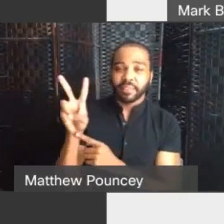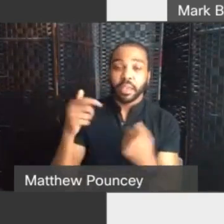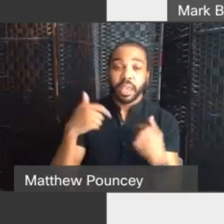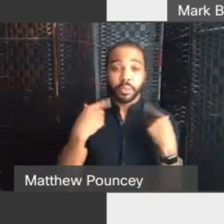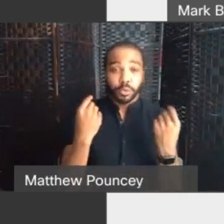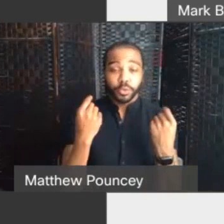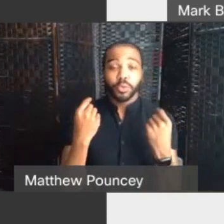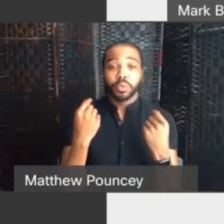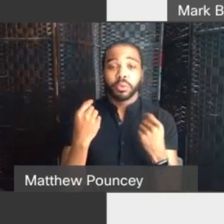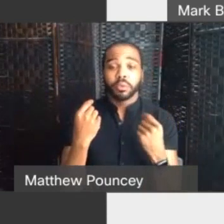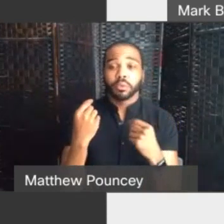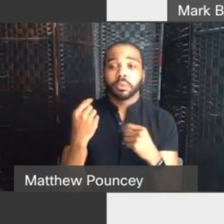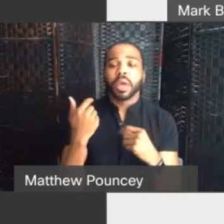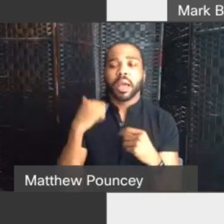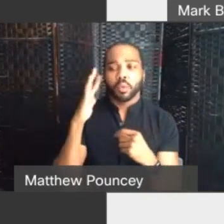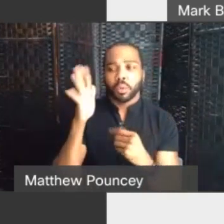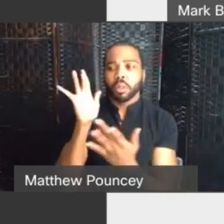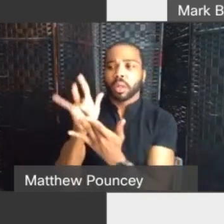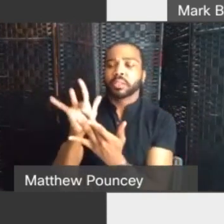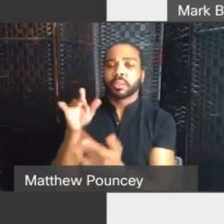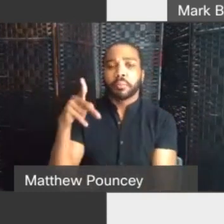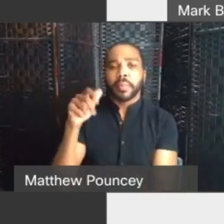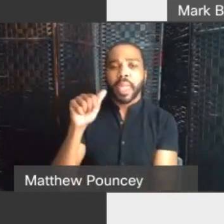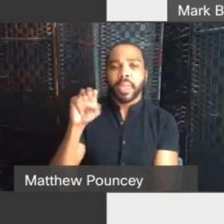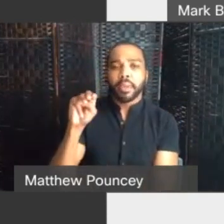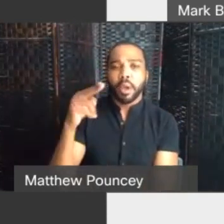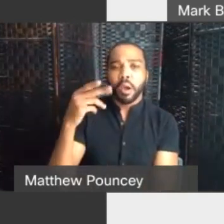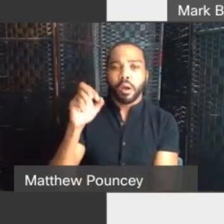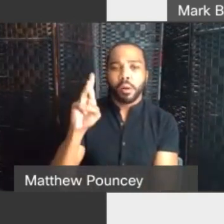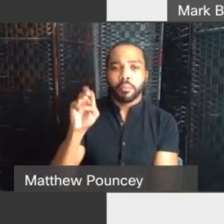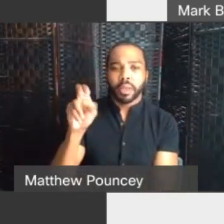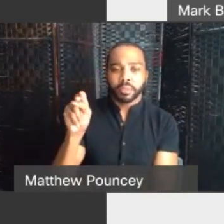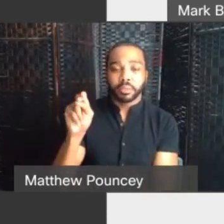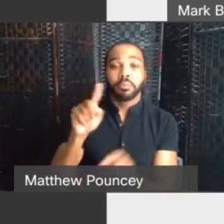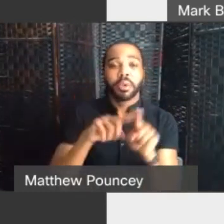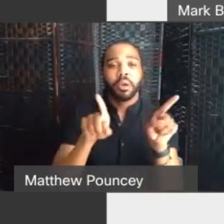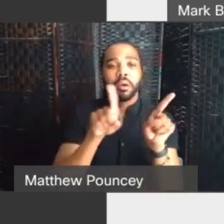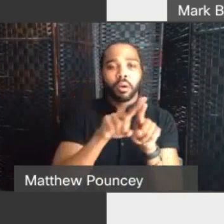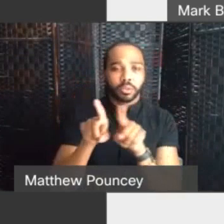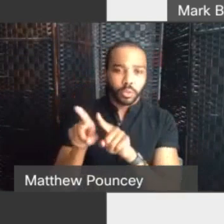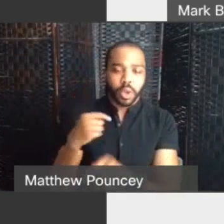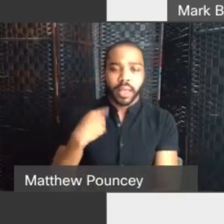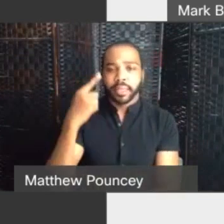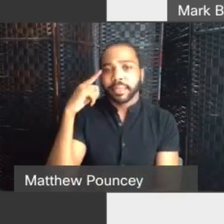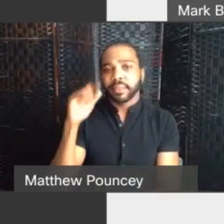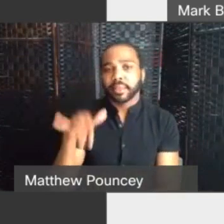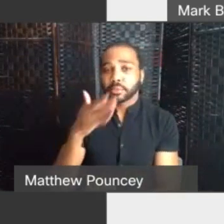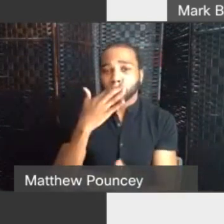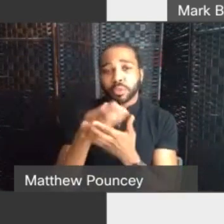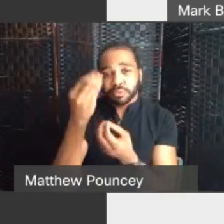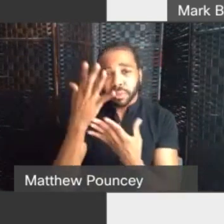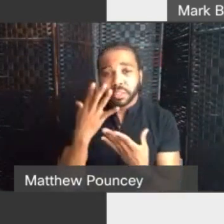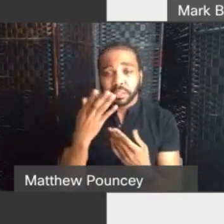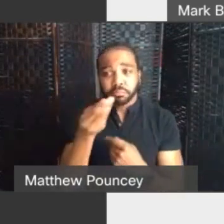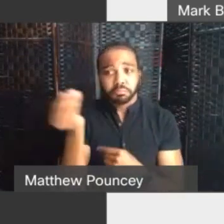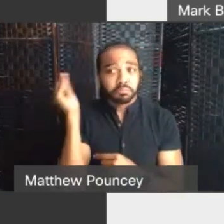as George State, reach out to Pam Harmon, but I also think that it's good information for the entire